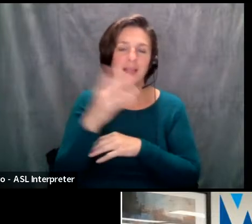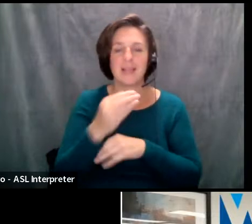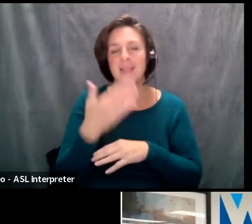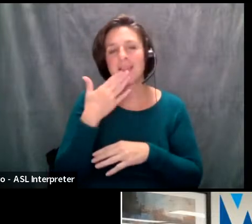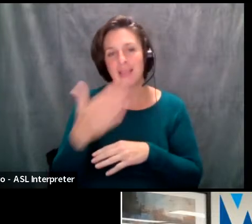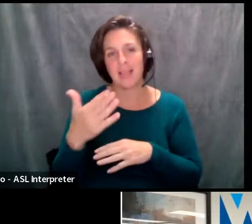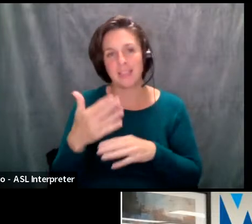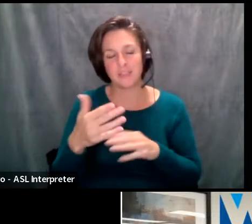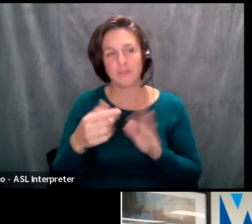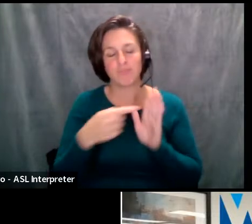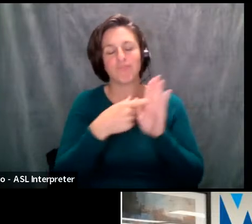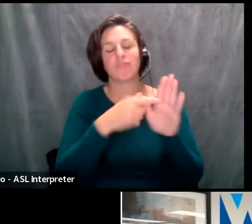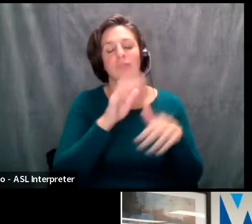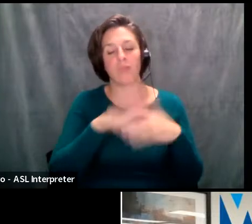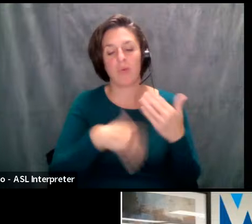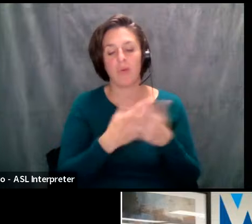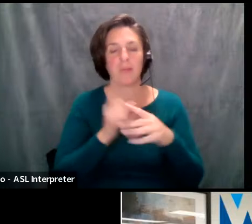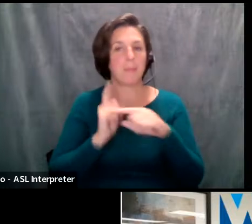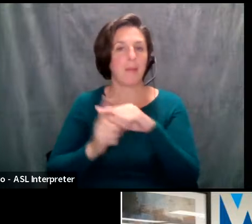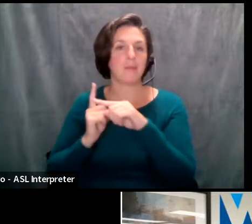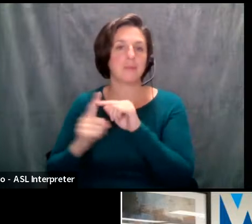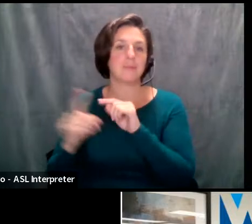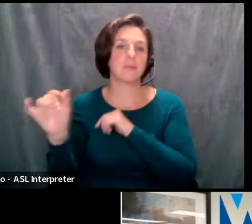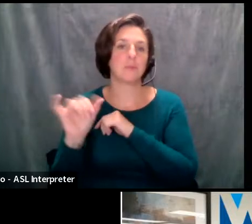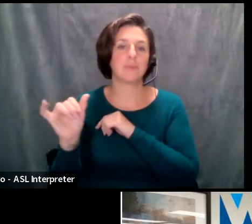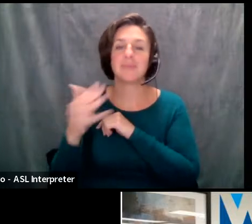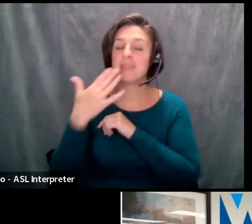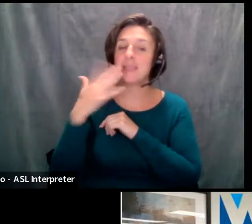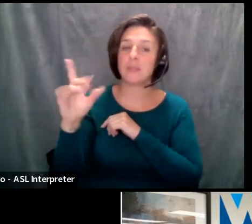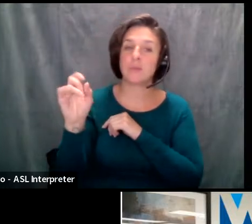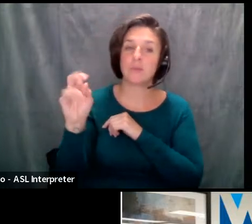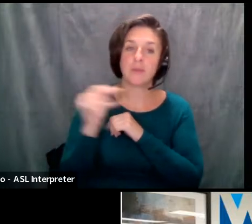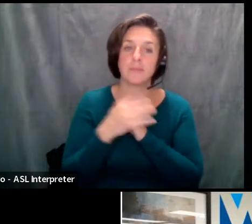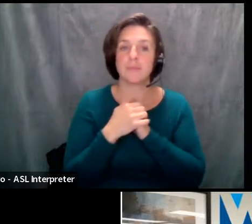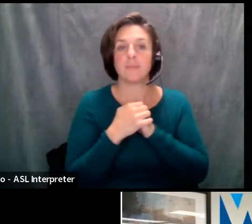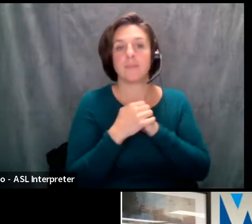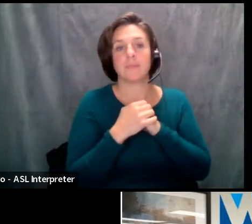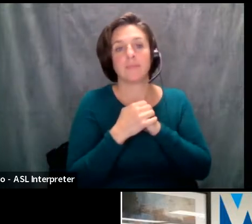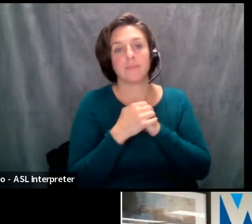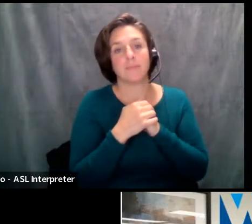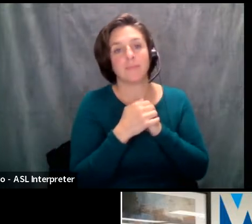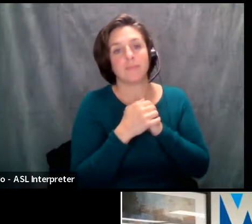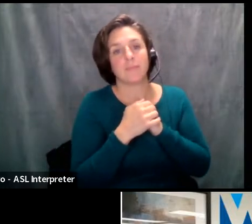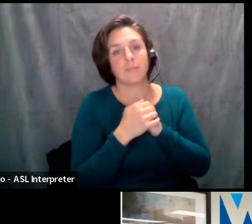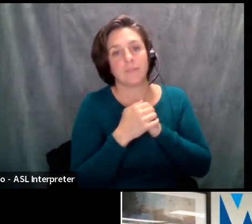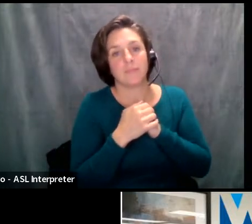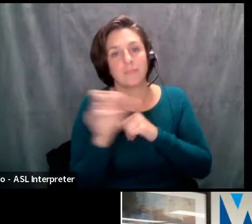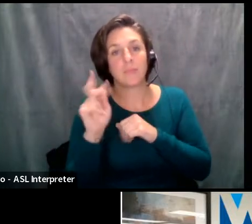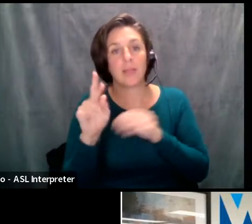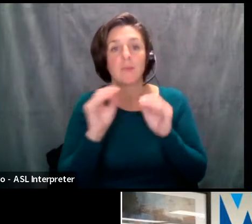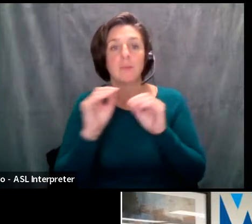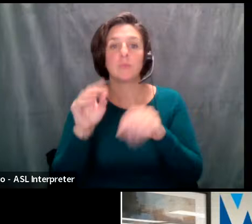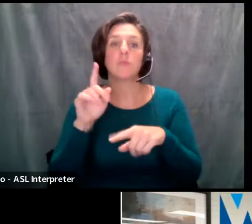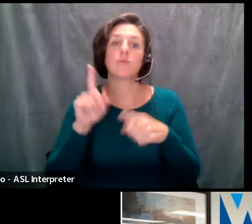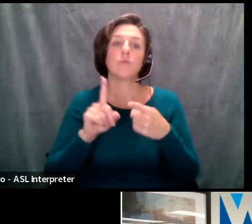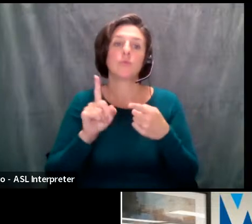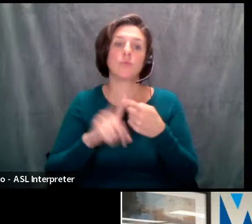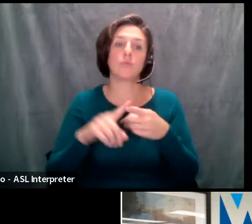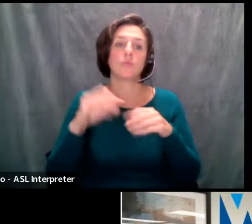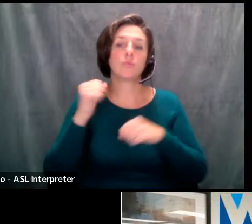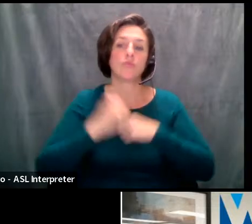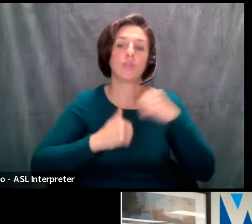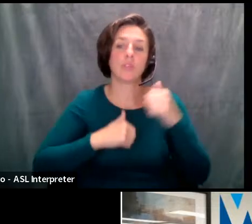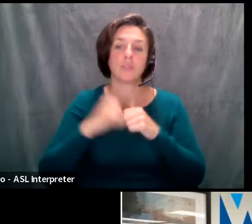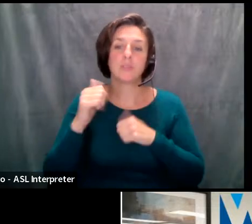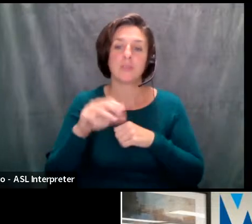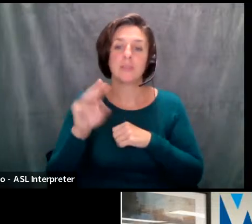well. Absolutely. Yeah, it's great. Thank you, Dawn. Okay, we will go on to construction. Mr.